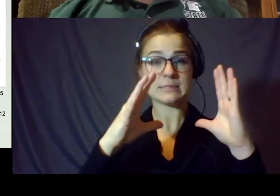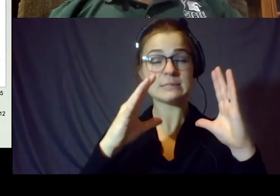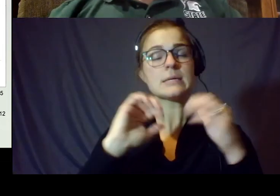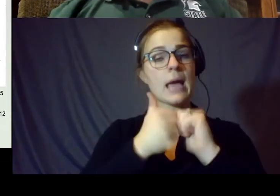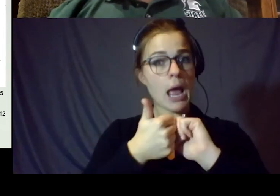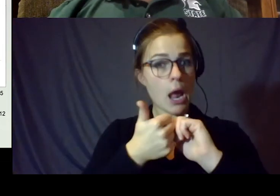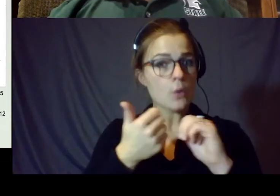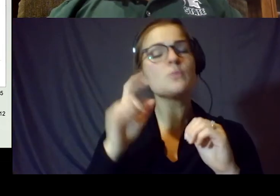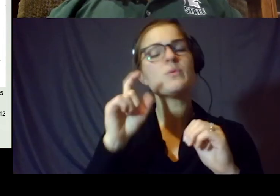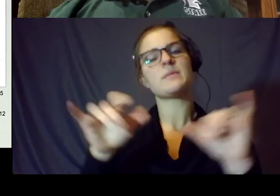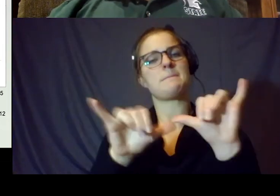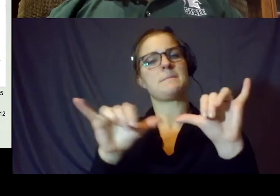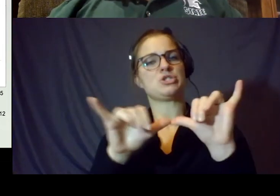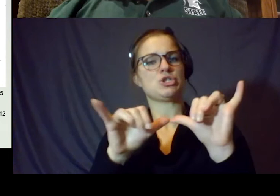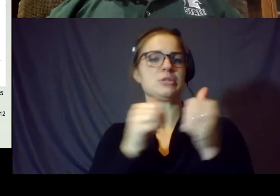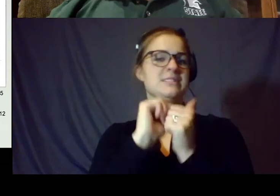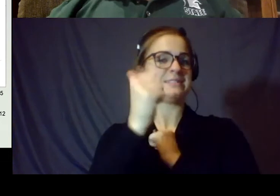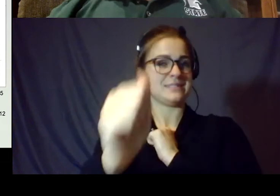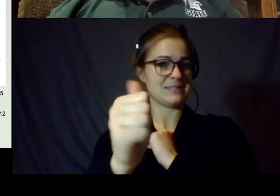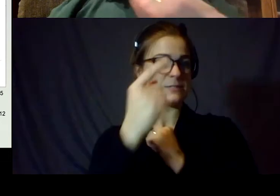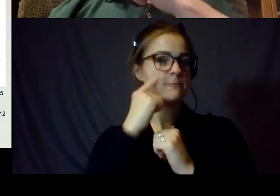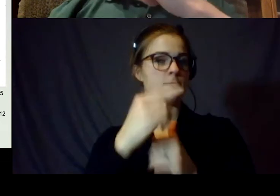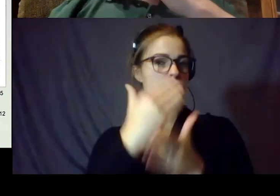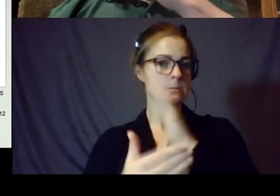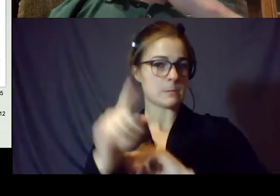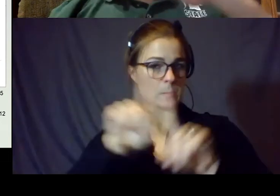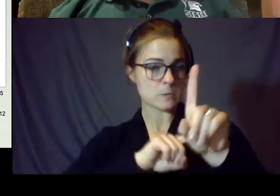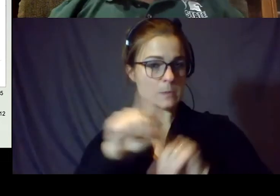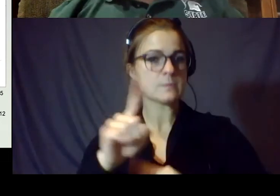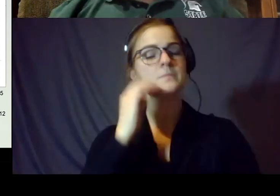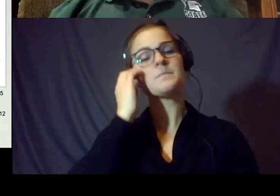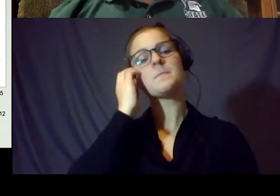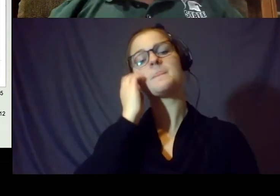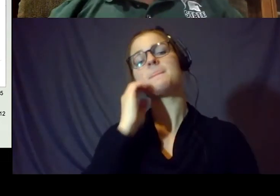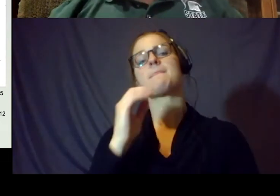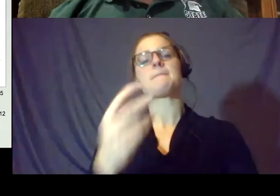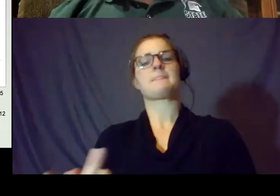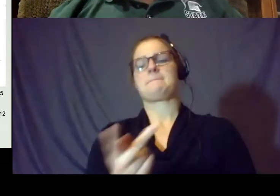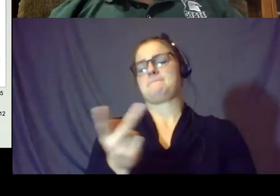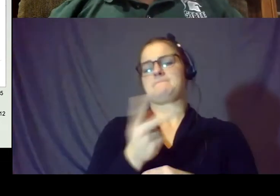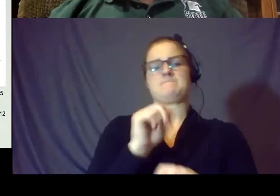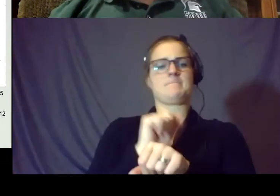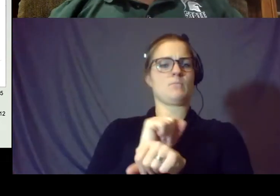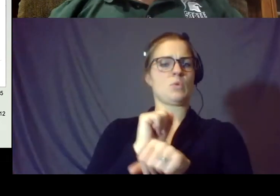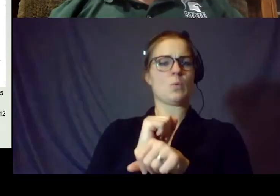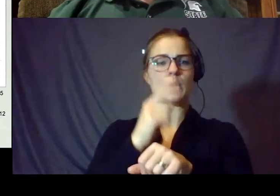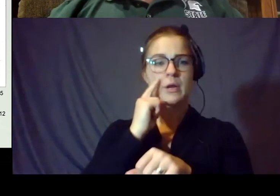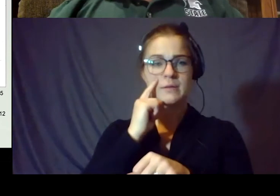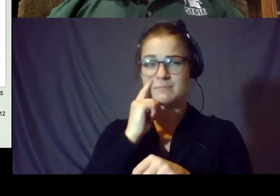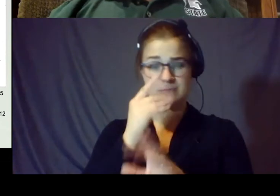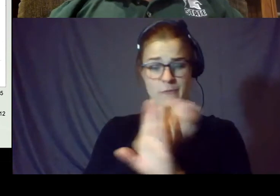these stars. So Hertzsprung and Shapley were working on this in the teens before the